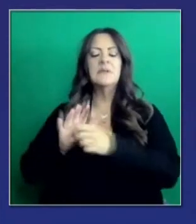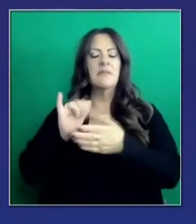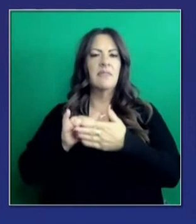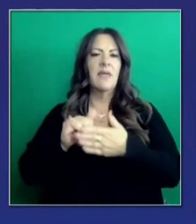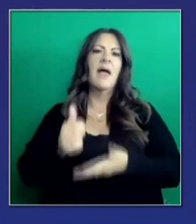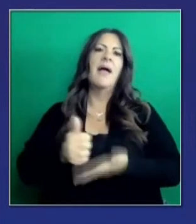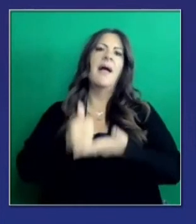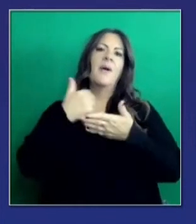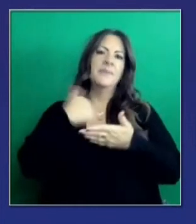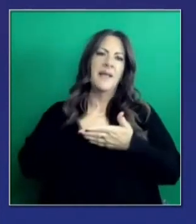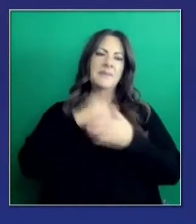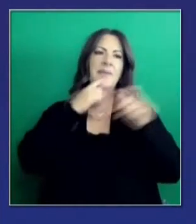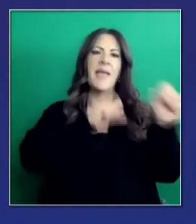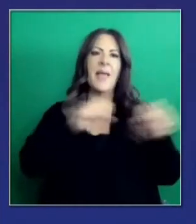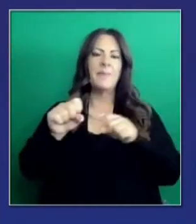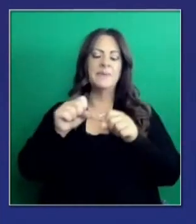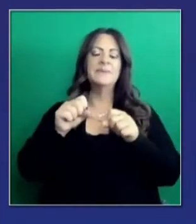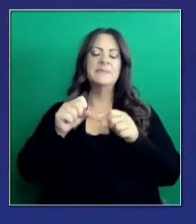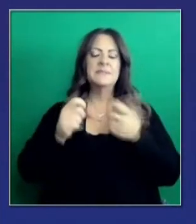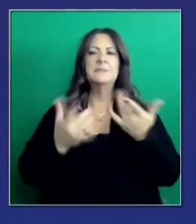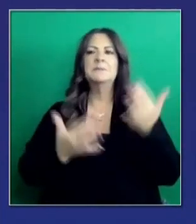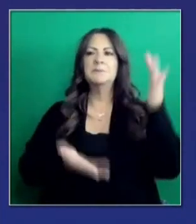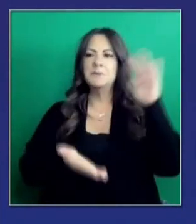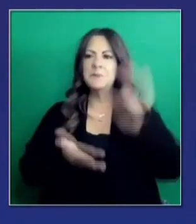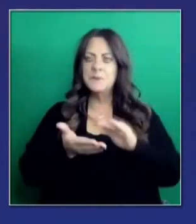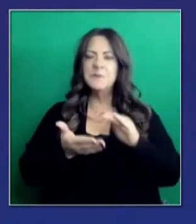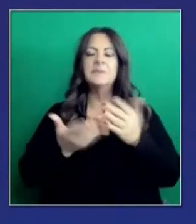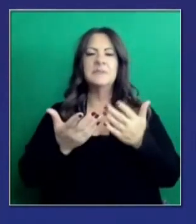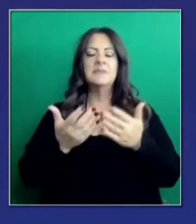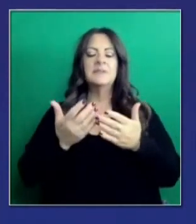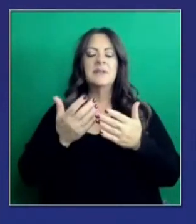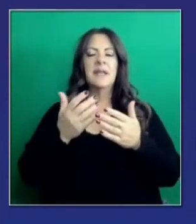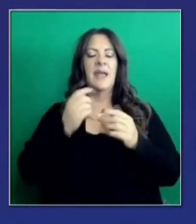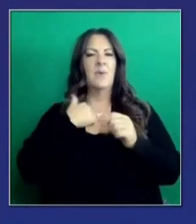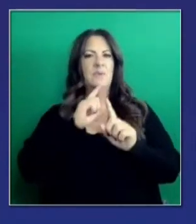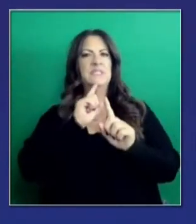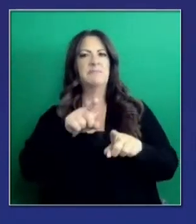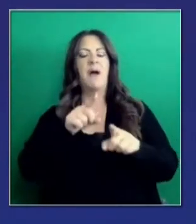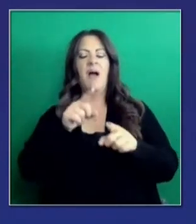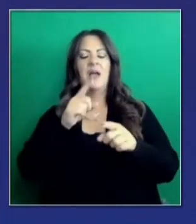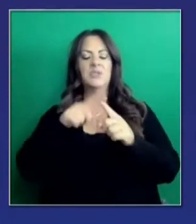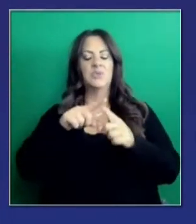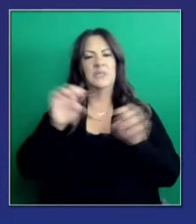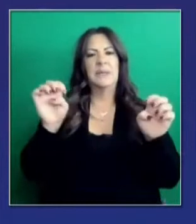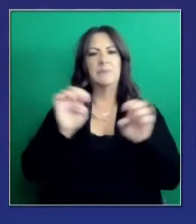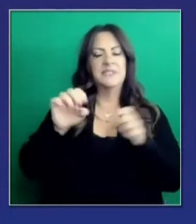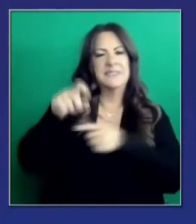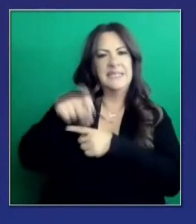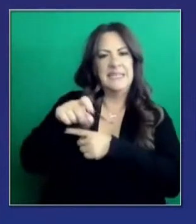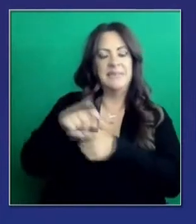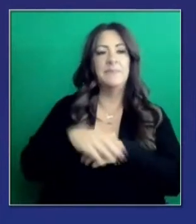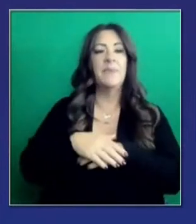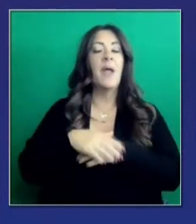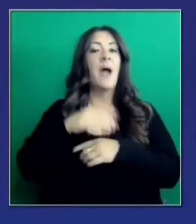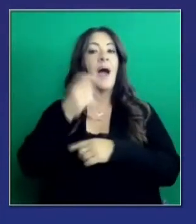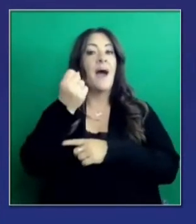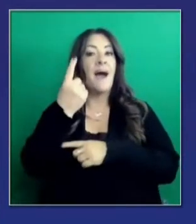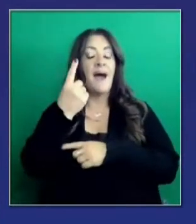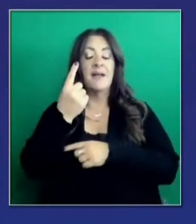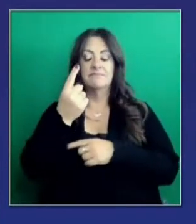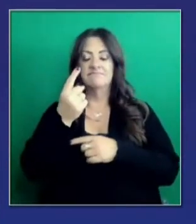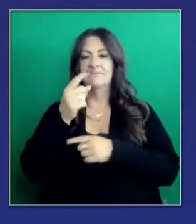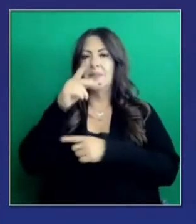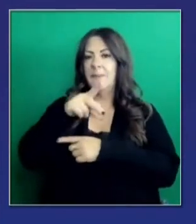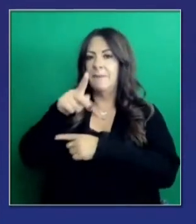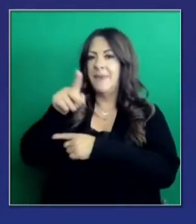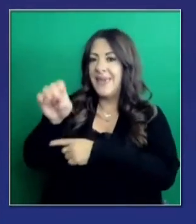to address and respond to the surge. Over 1 billion now pieces of PPE have been delivered, and we have, as you